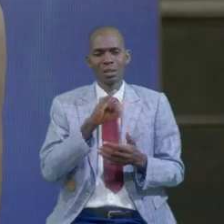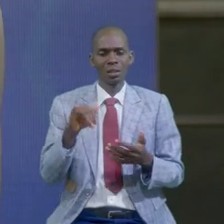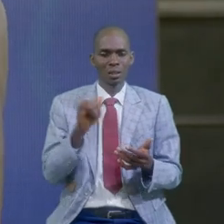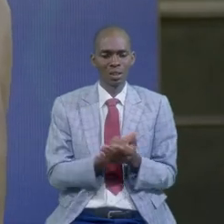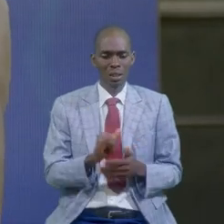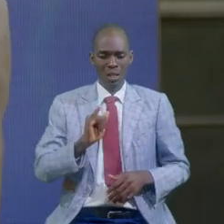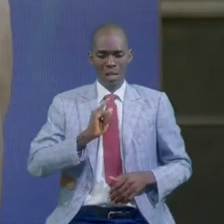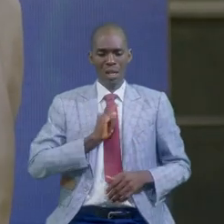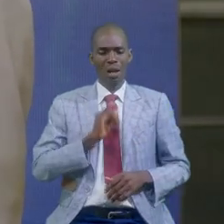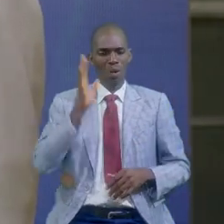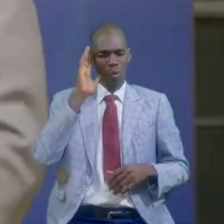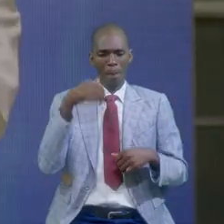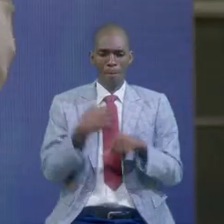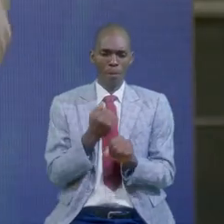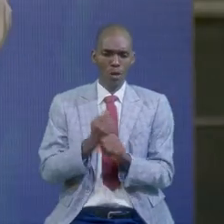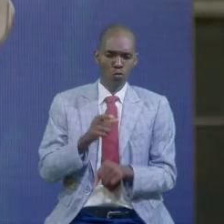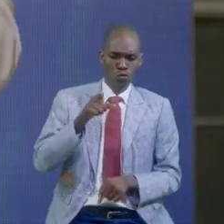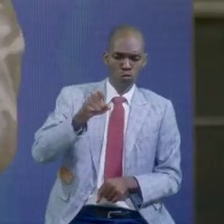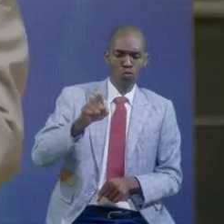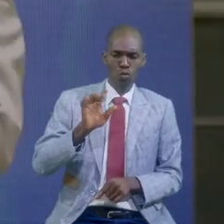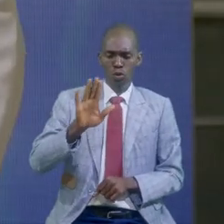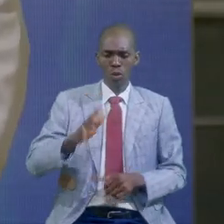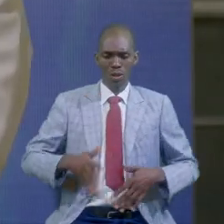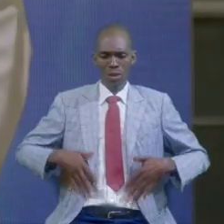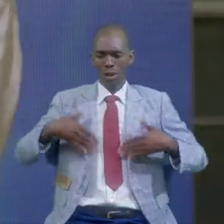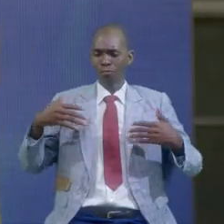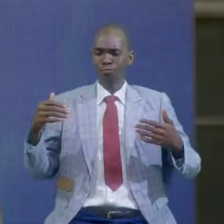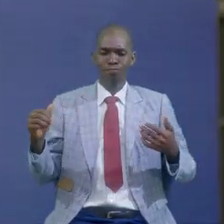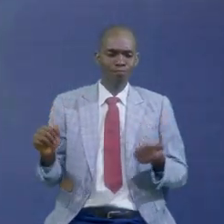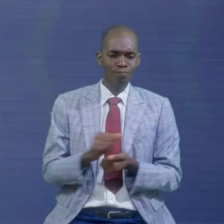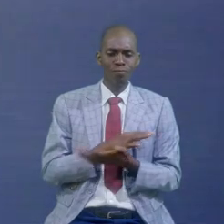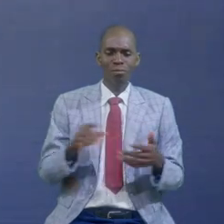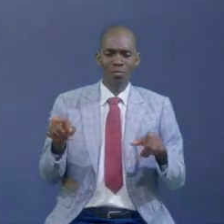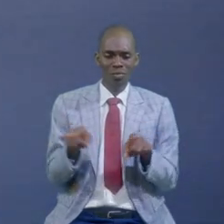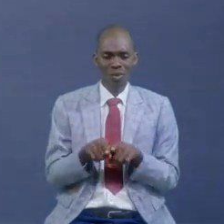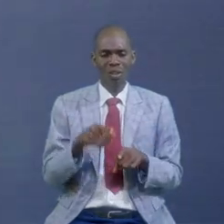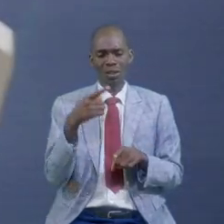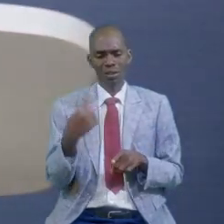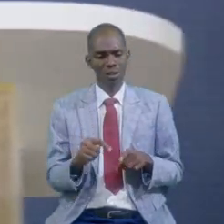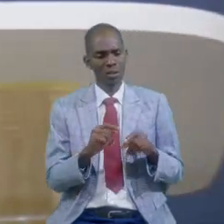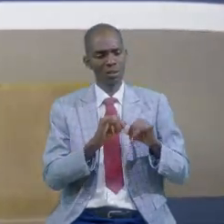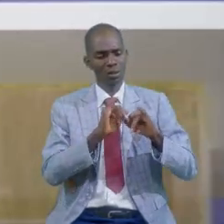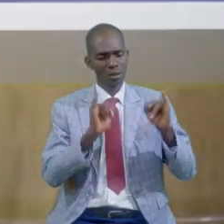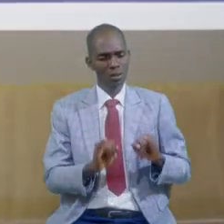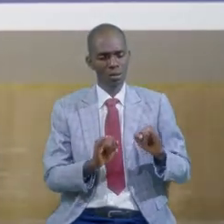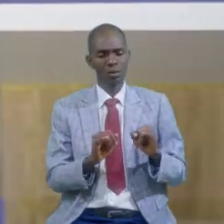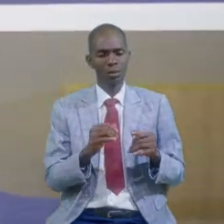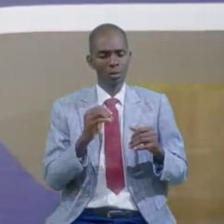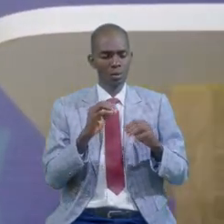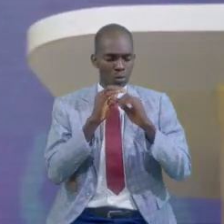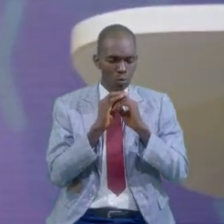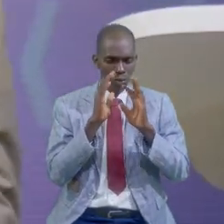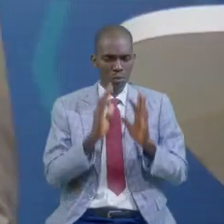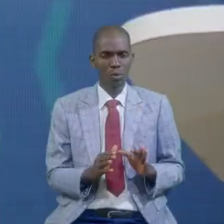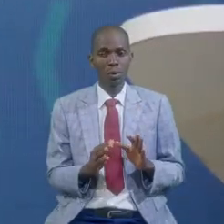of them by tomorrow about this time. She didn't reckon with God.